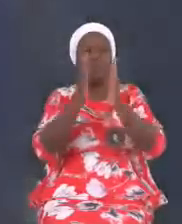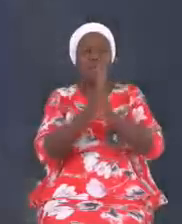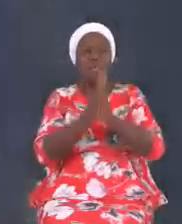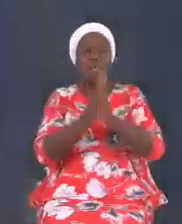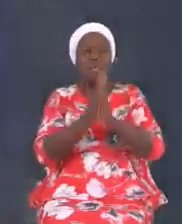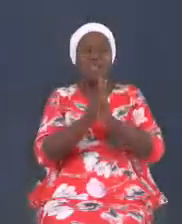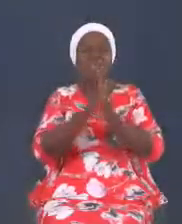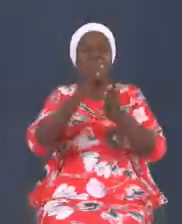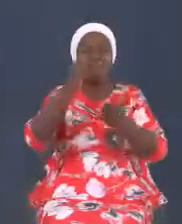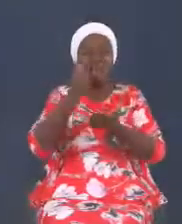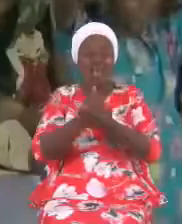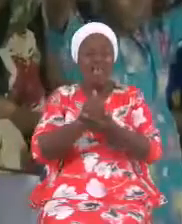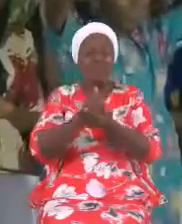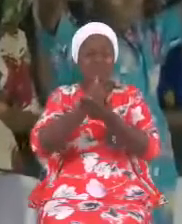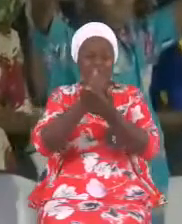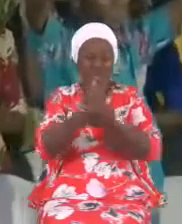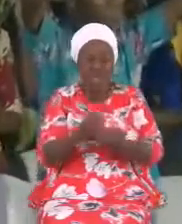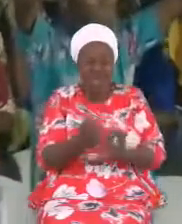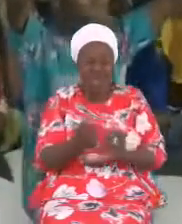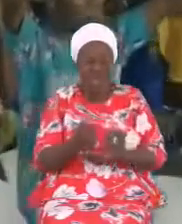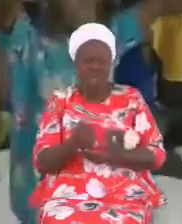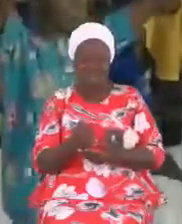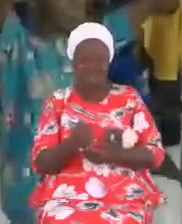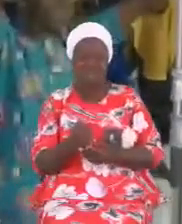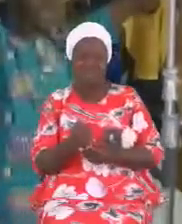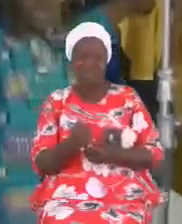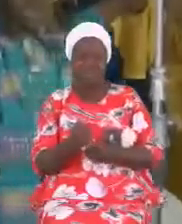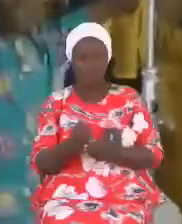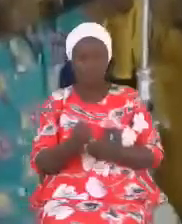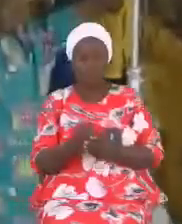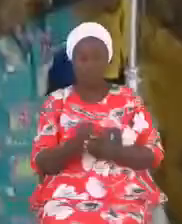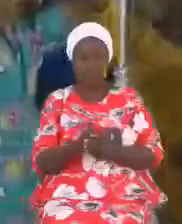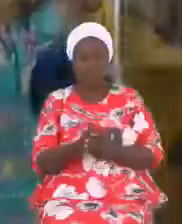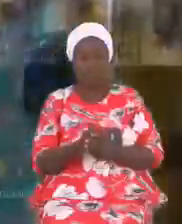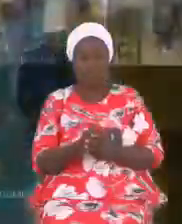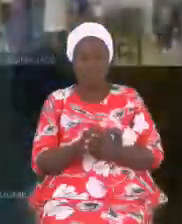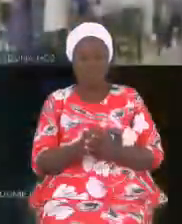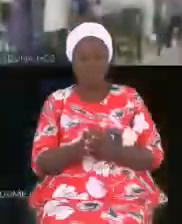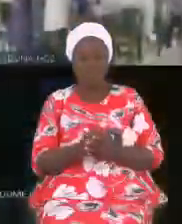pray. It's confirmed.